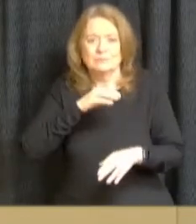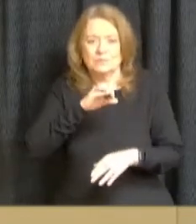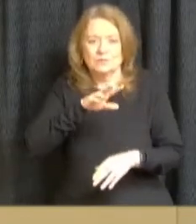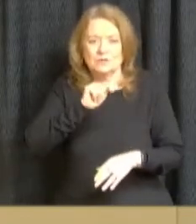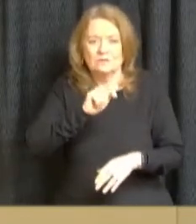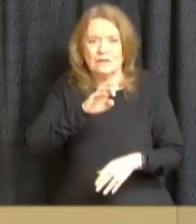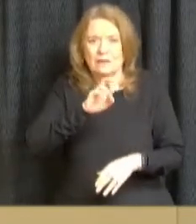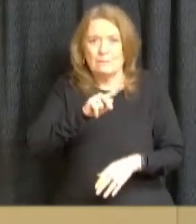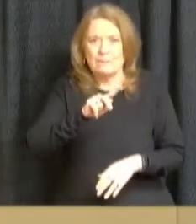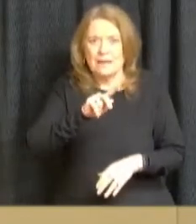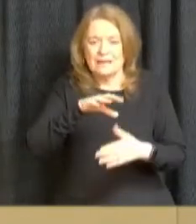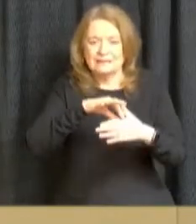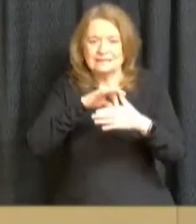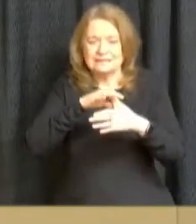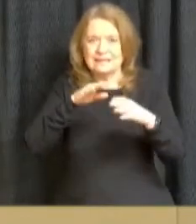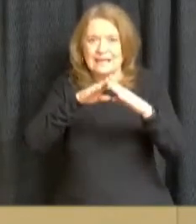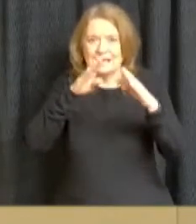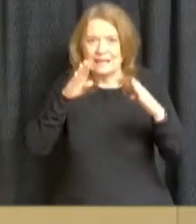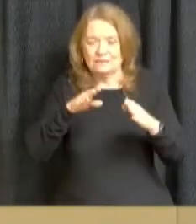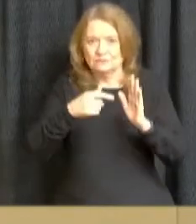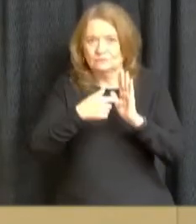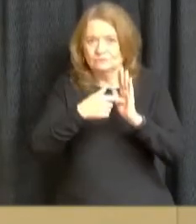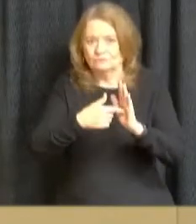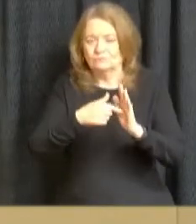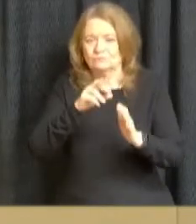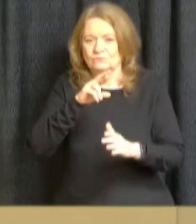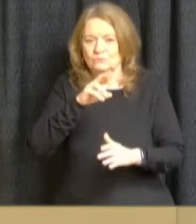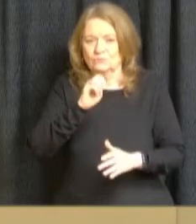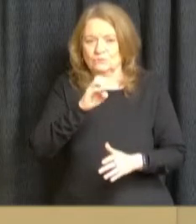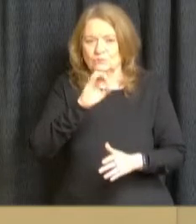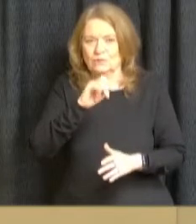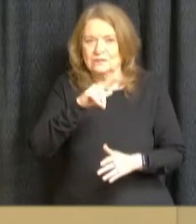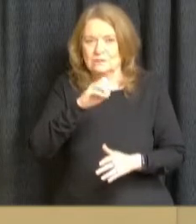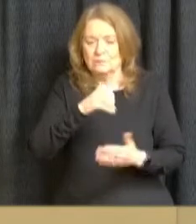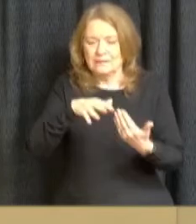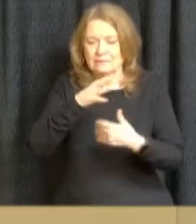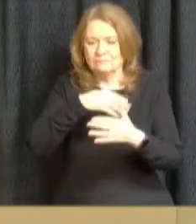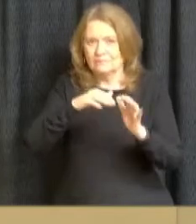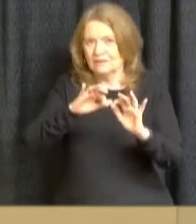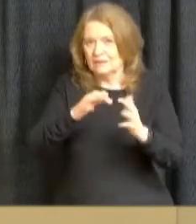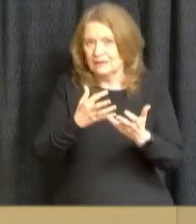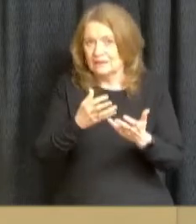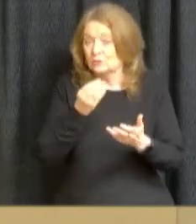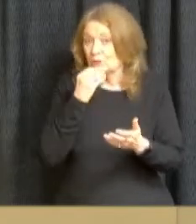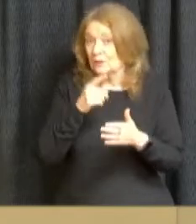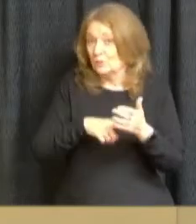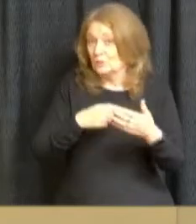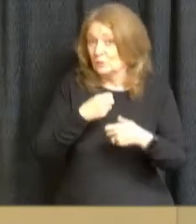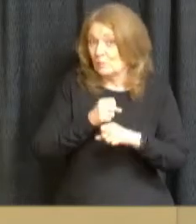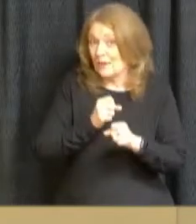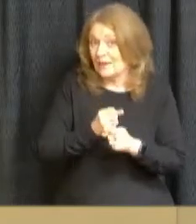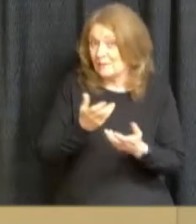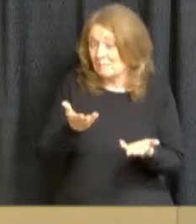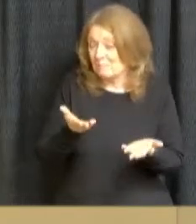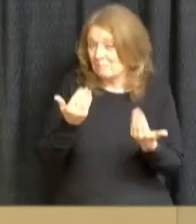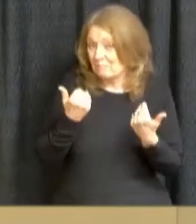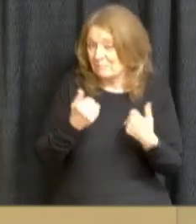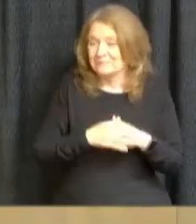going to walk guests through a recipe and an interactive class, and then you get to eat what you make. So hopefully you learn